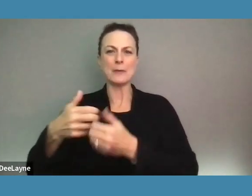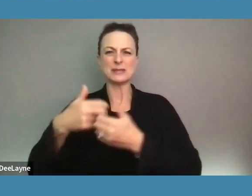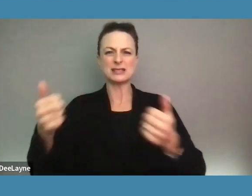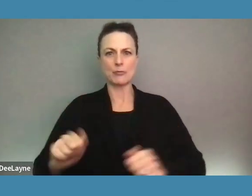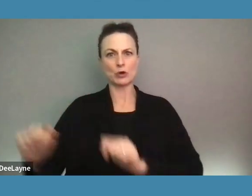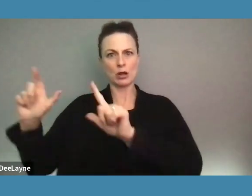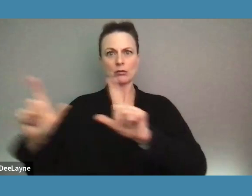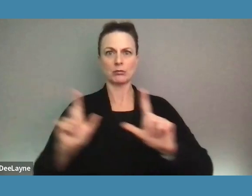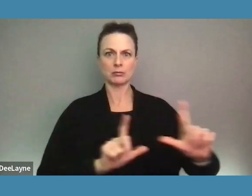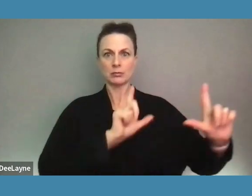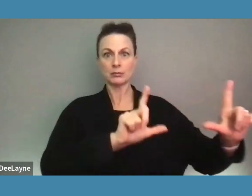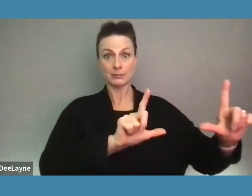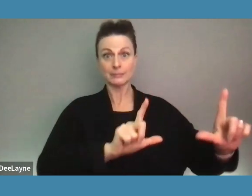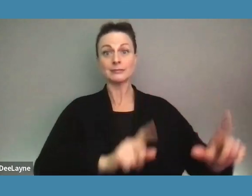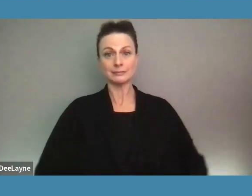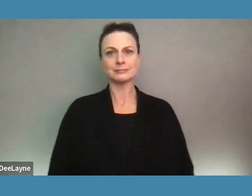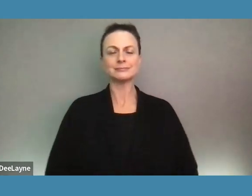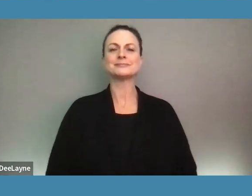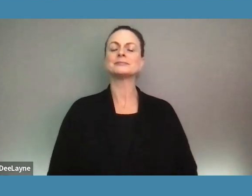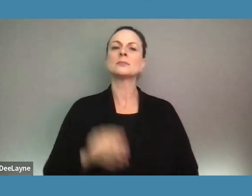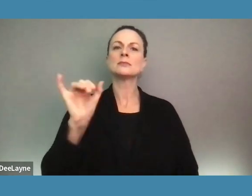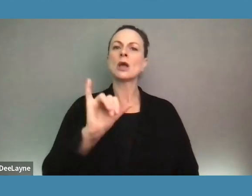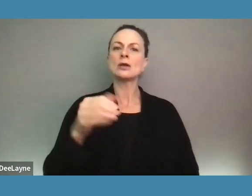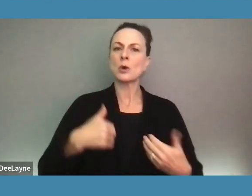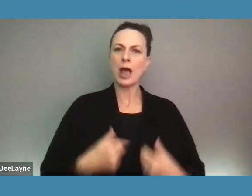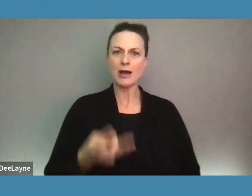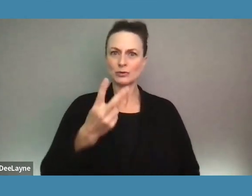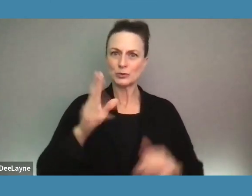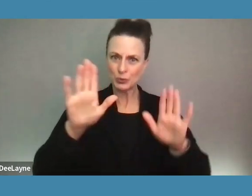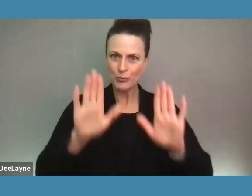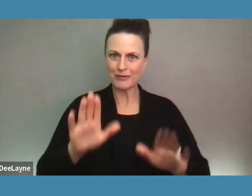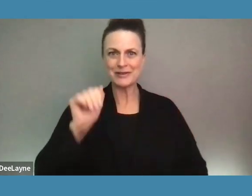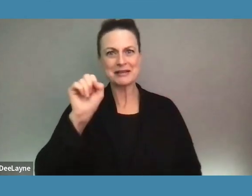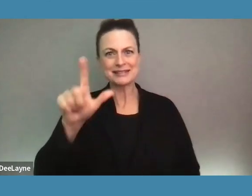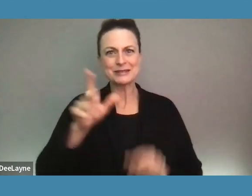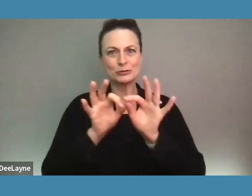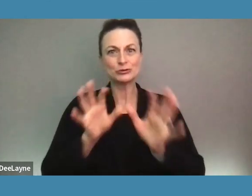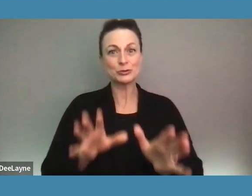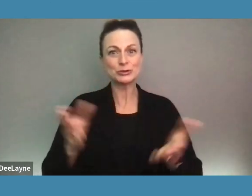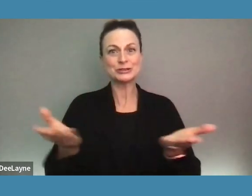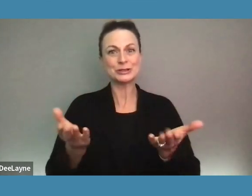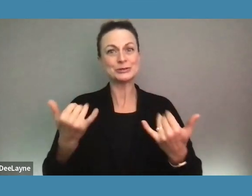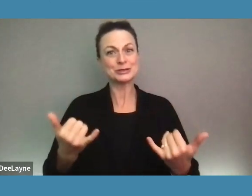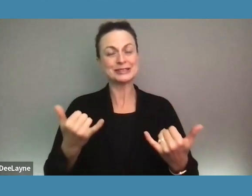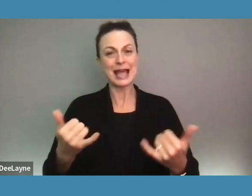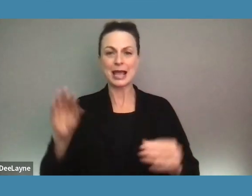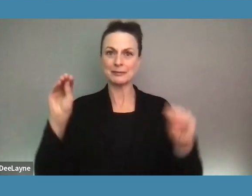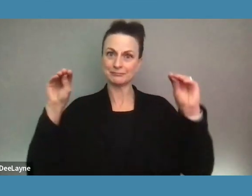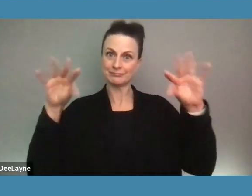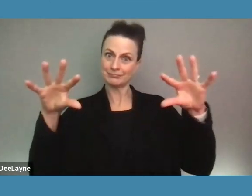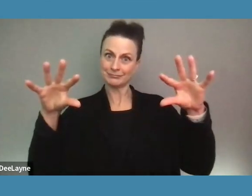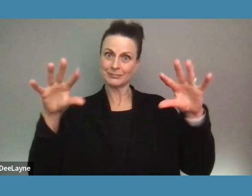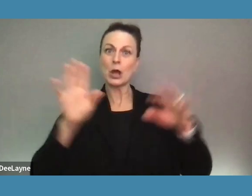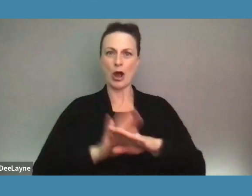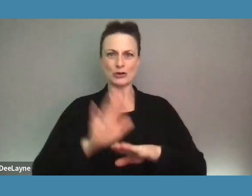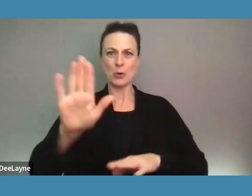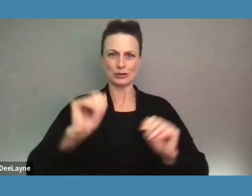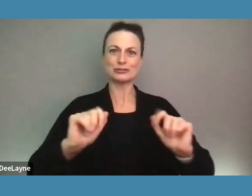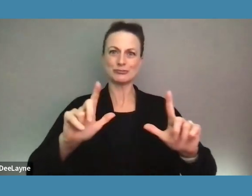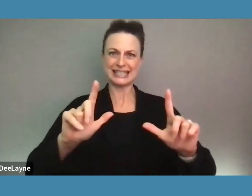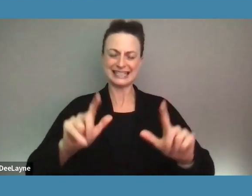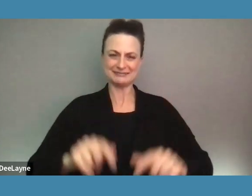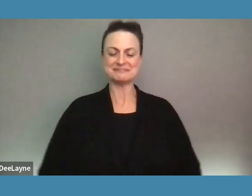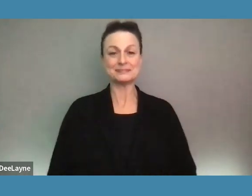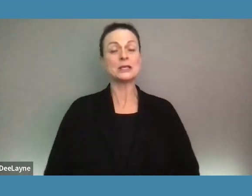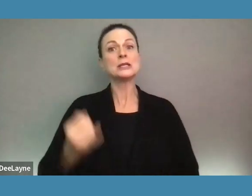window. Finally, we have two wonderful ASL interpreters here that are spotlighted on your screen.